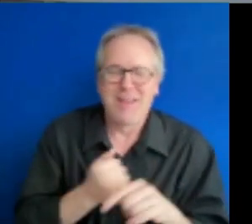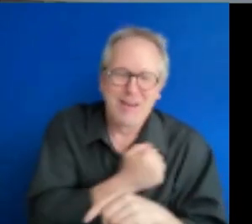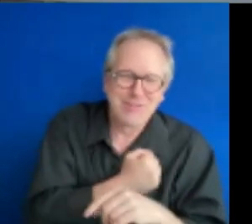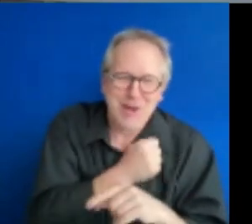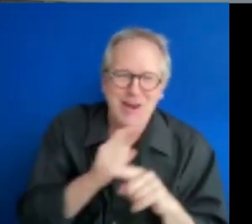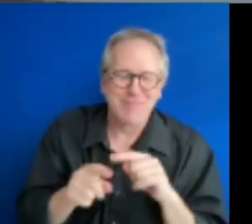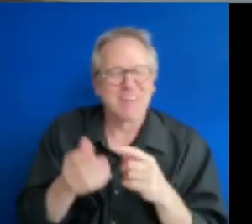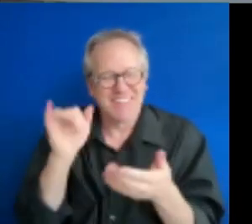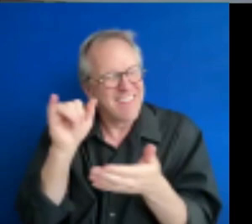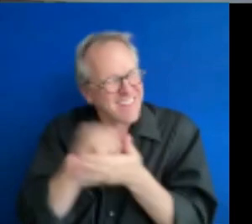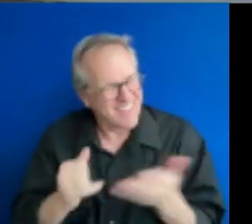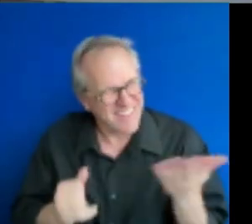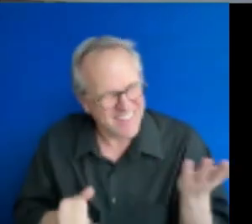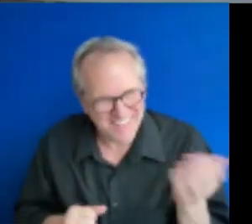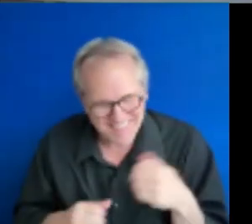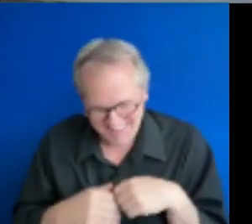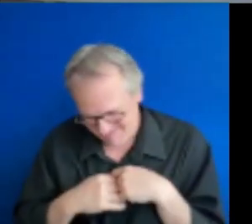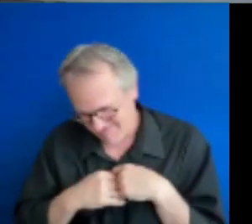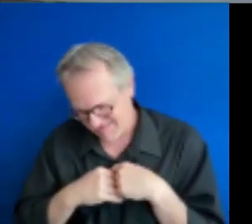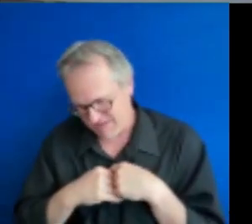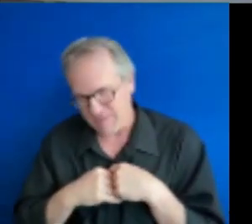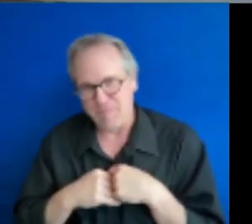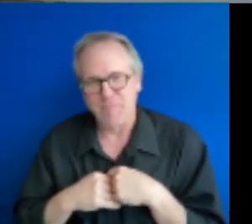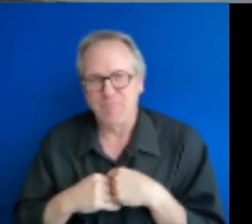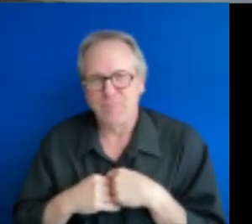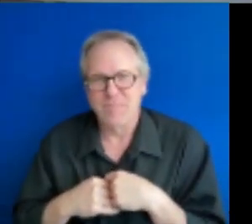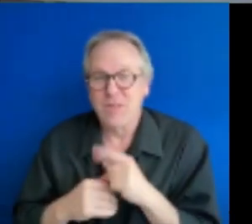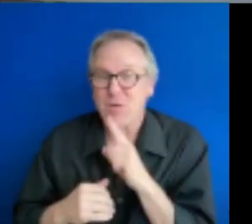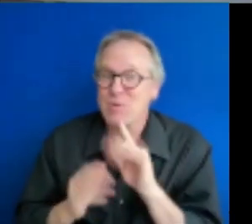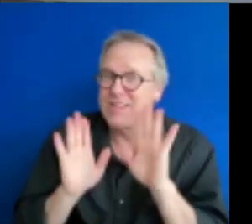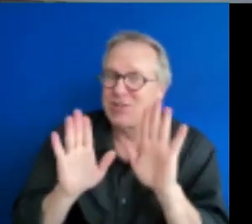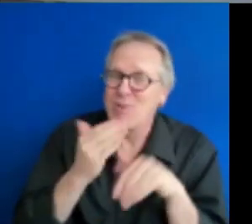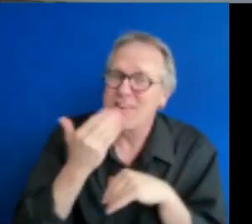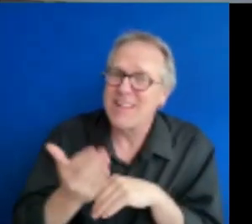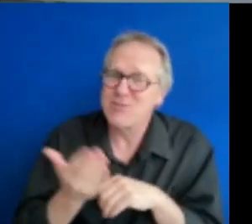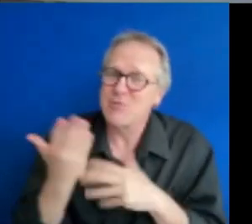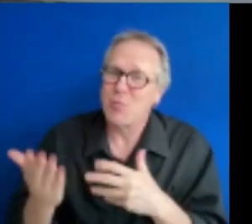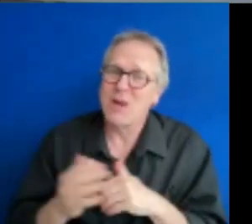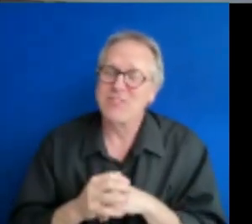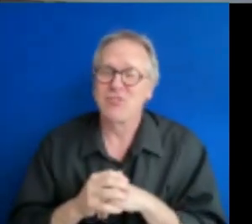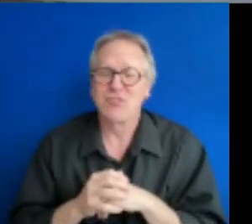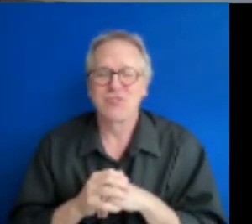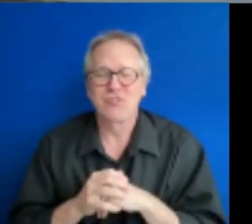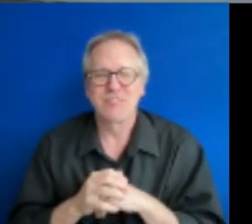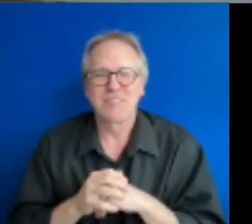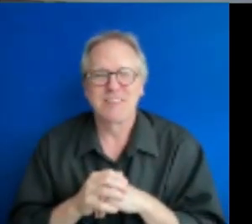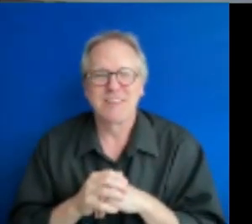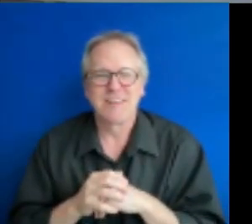but. No, that was really great. Thank you so much. It was really helpful.